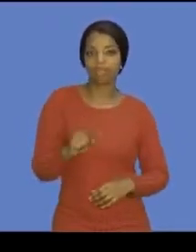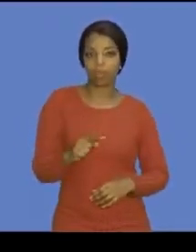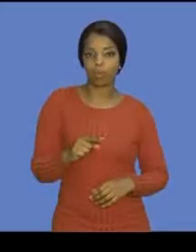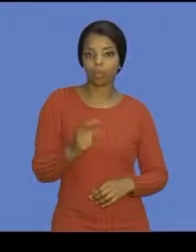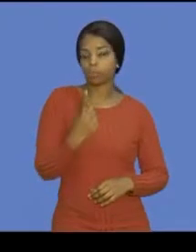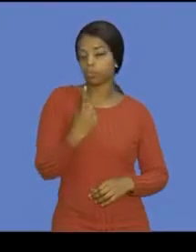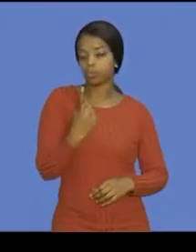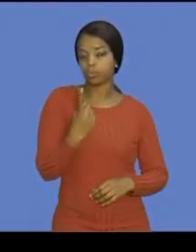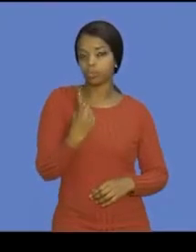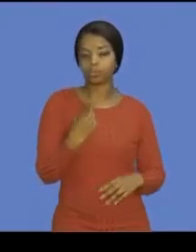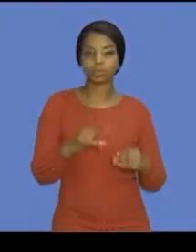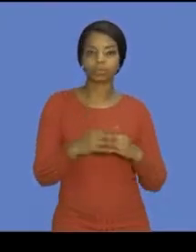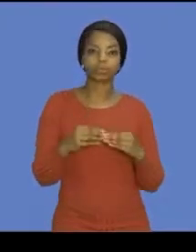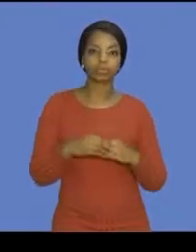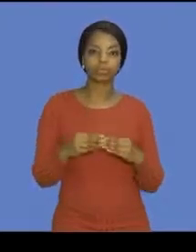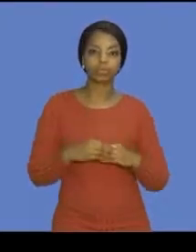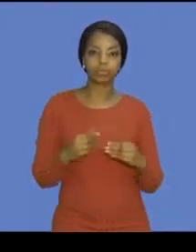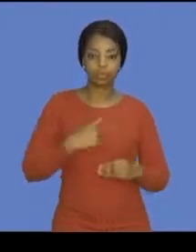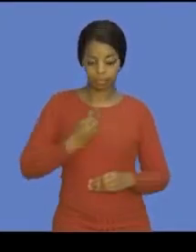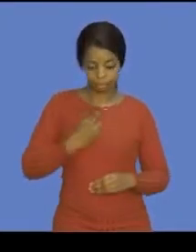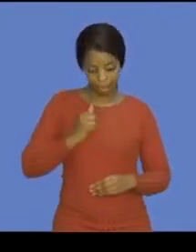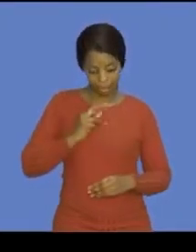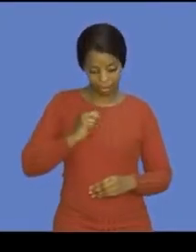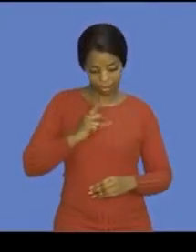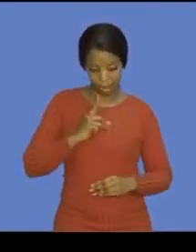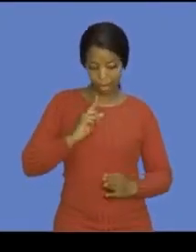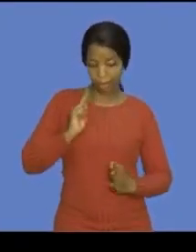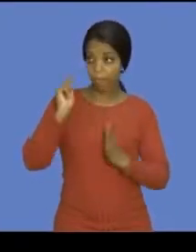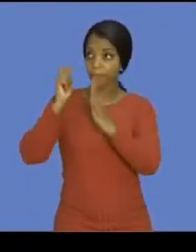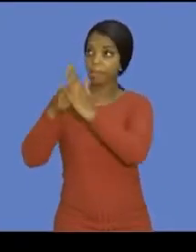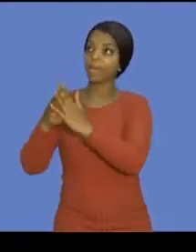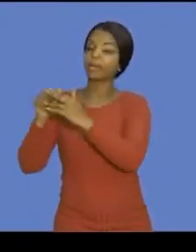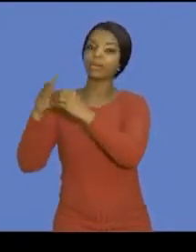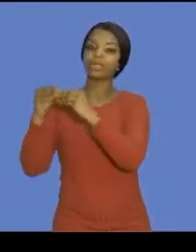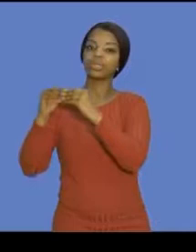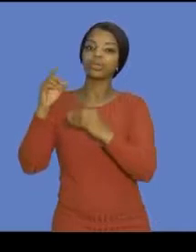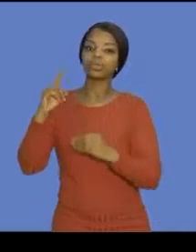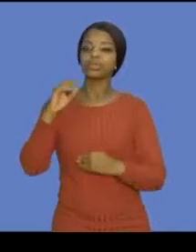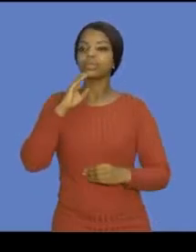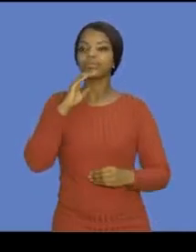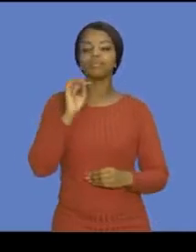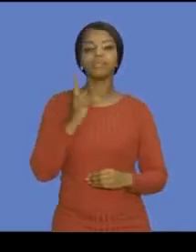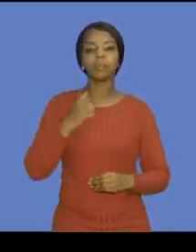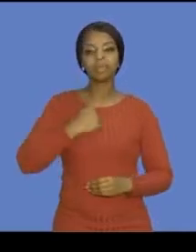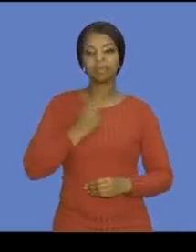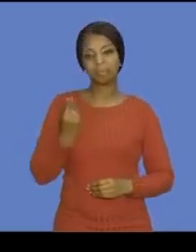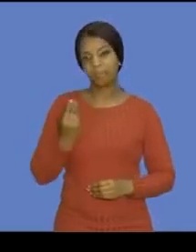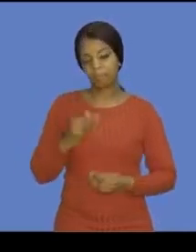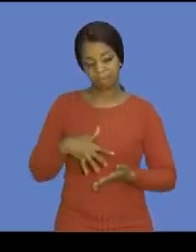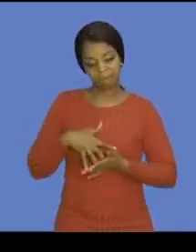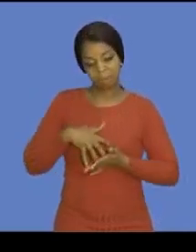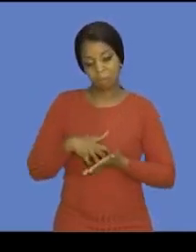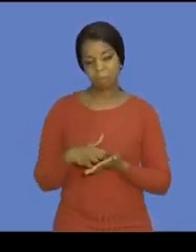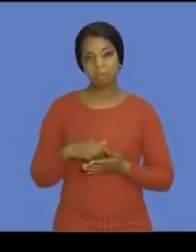get $1, right, in rands. What does that mean? It means that our currency would be actually